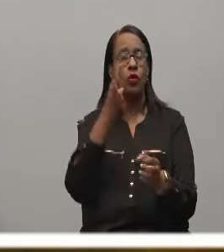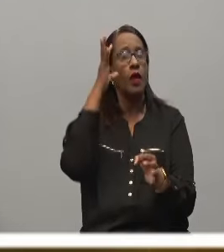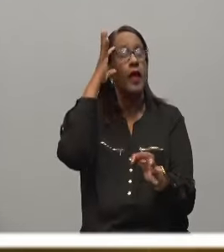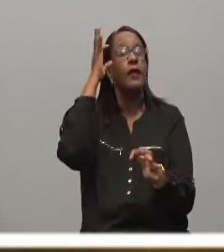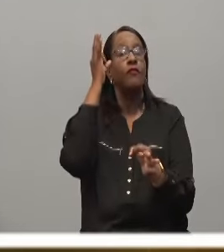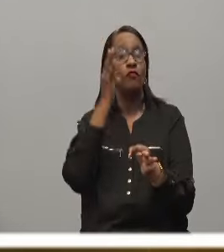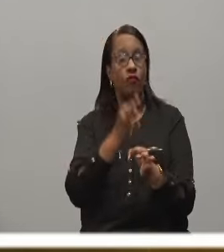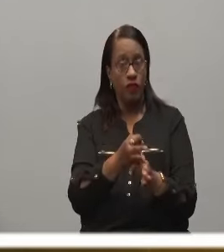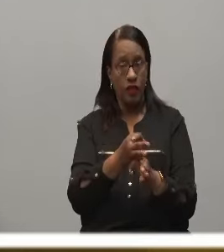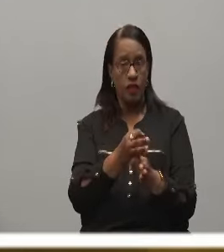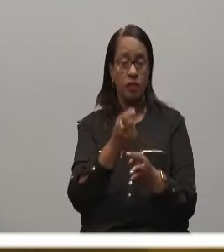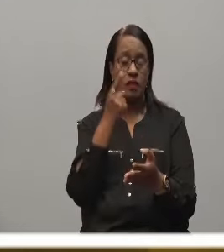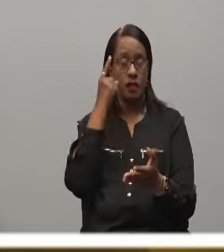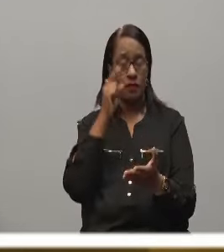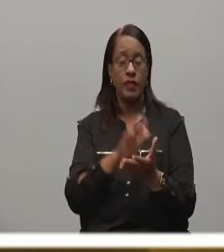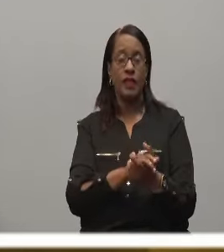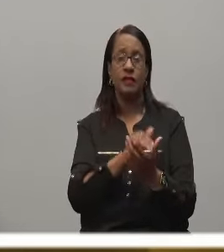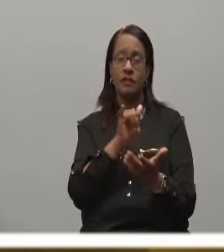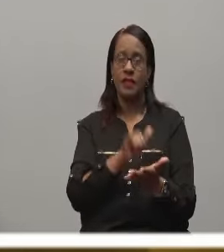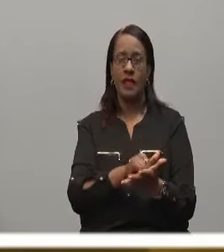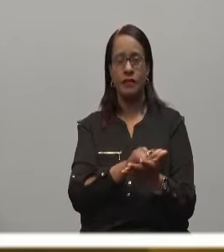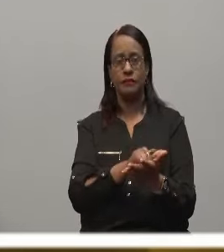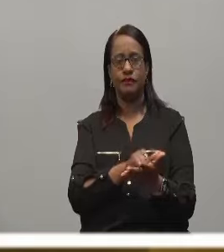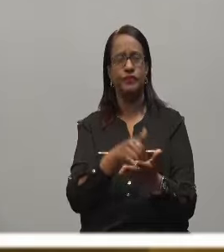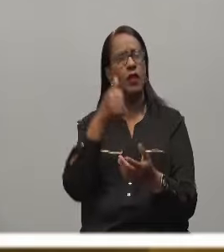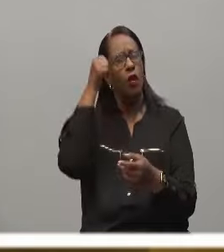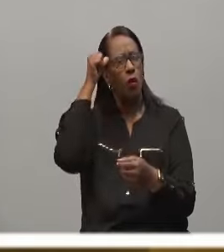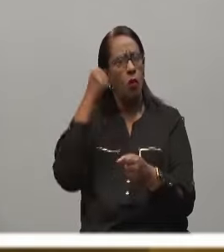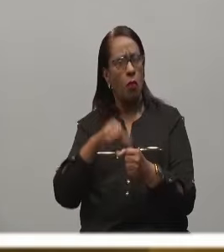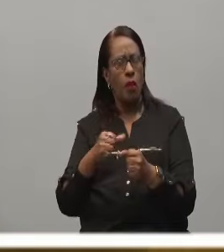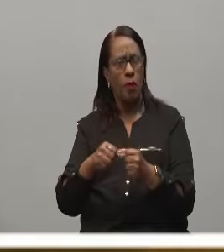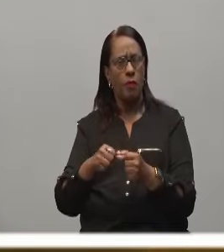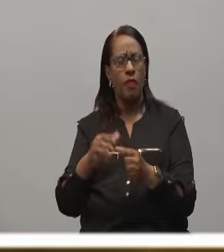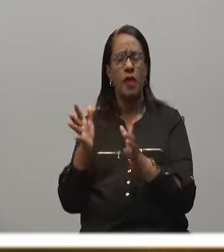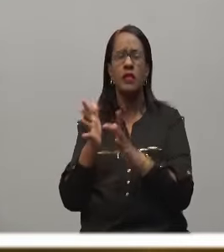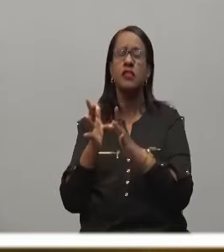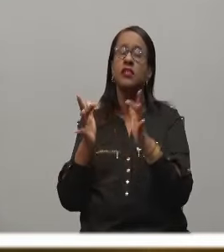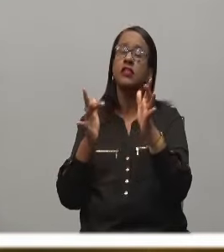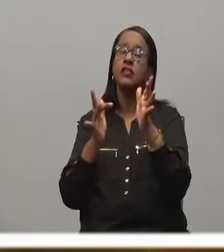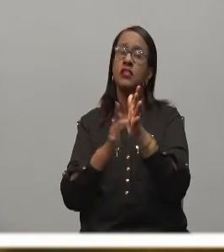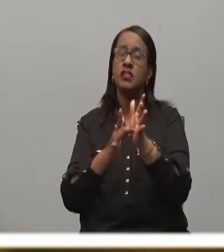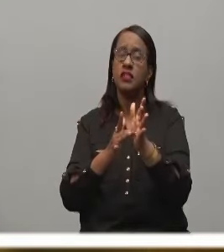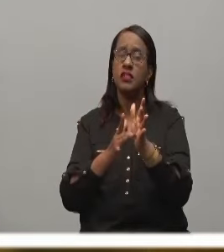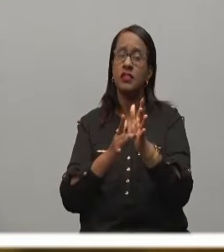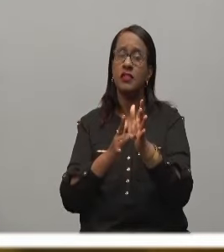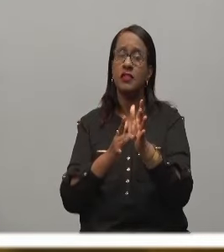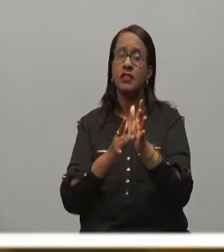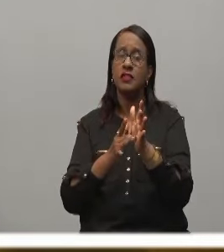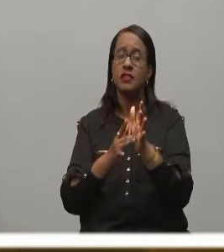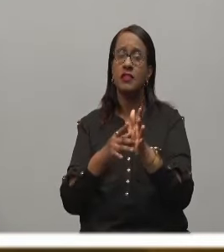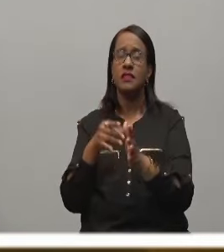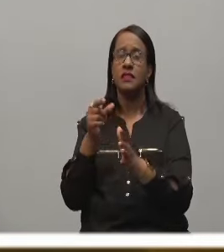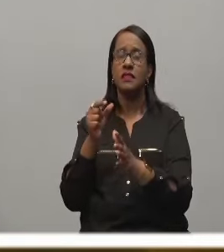Jesus in the garden cries out, Father, take this cup away from me.